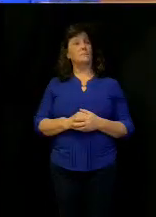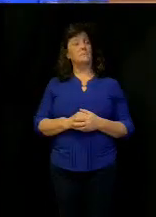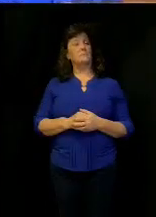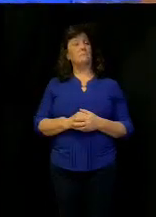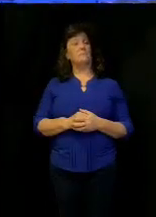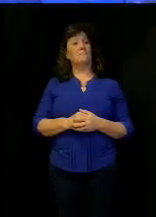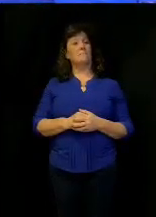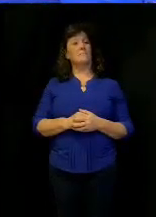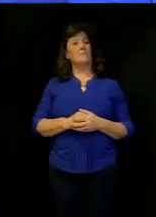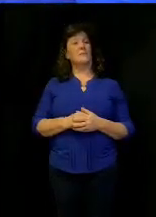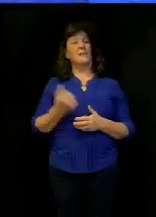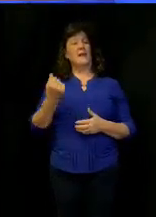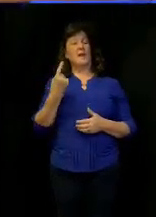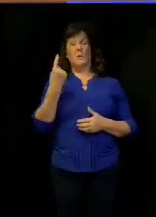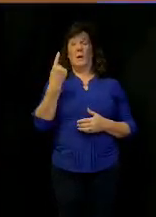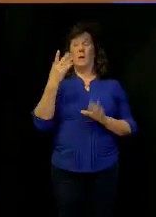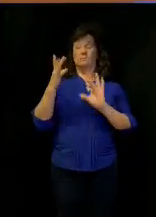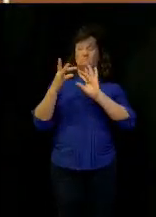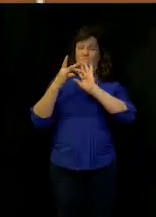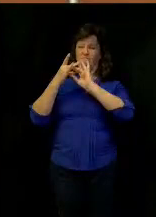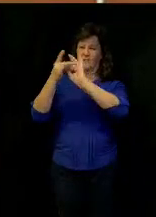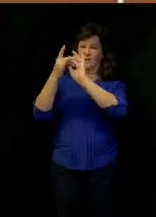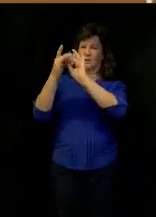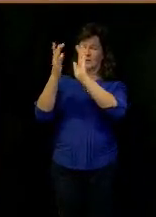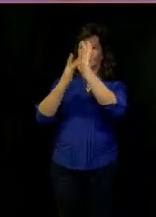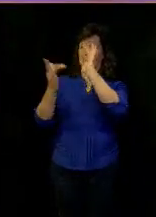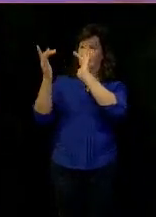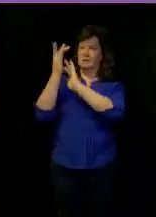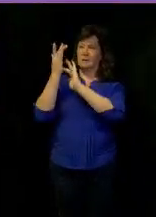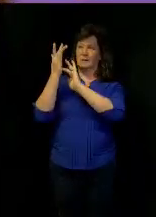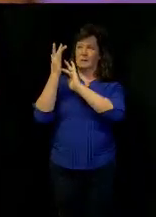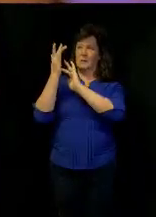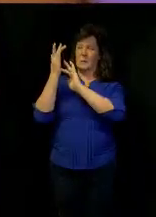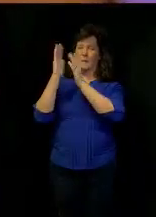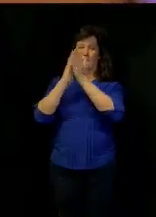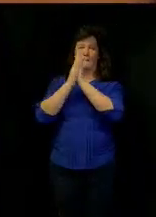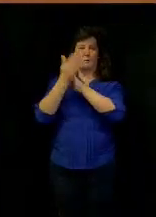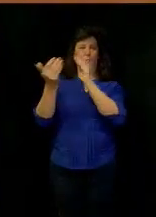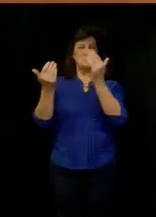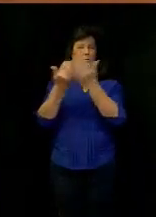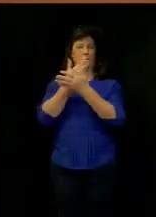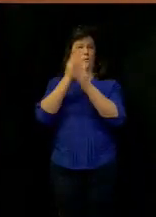Therefore, if anyone is in Christ, he's a new creation.